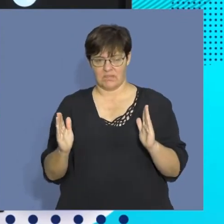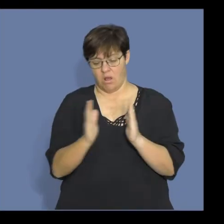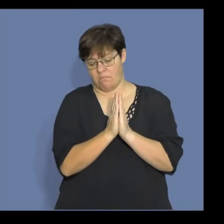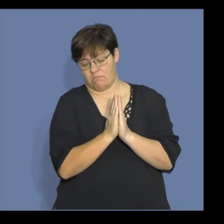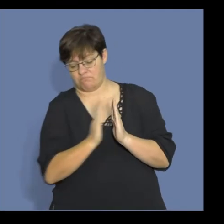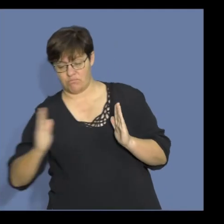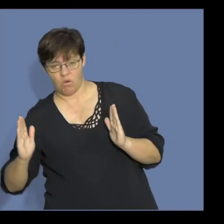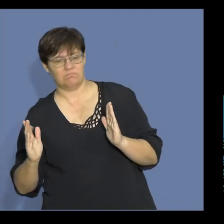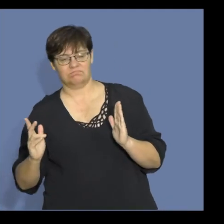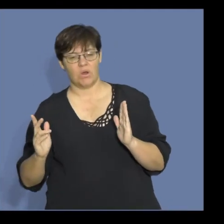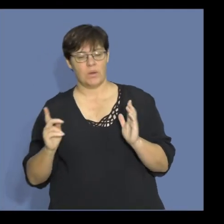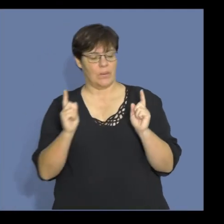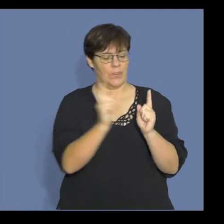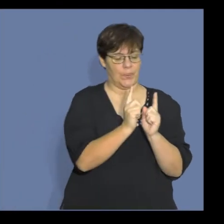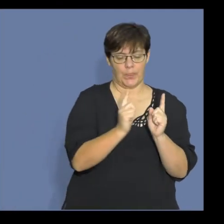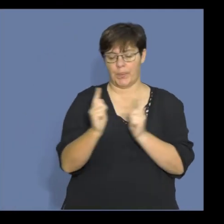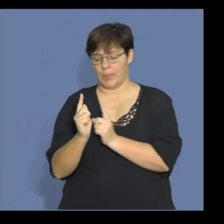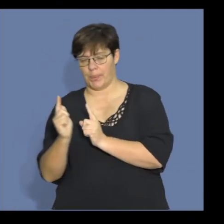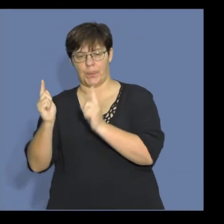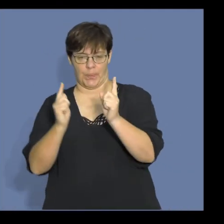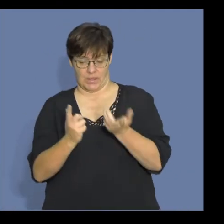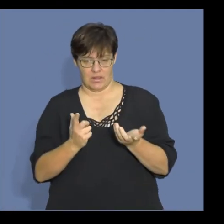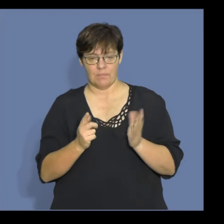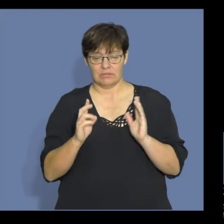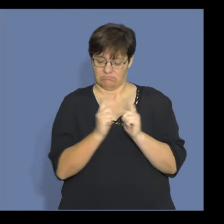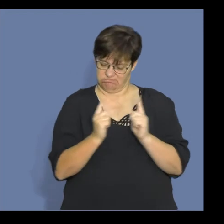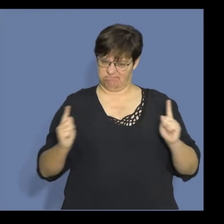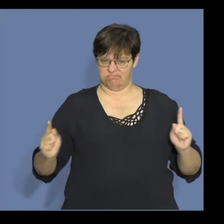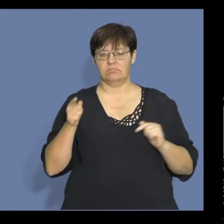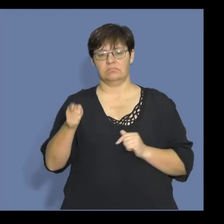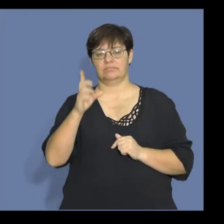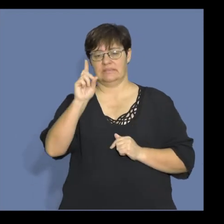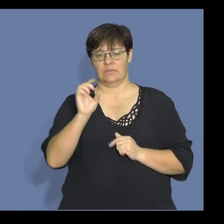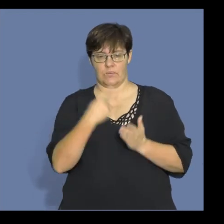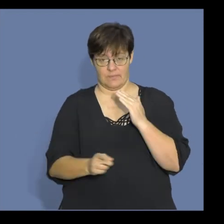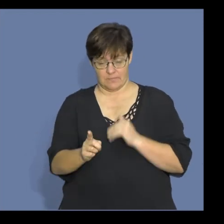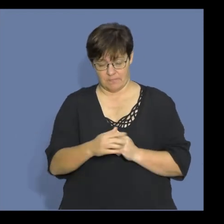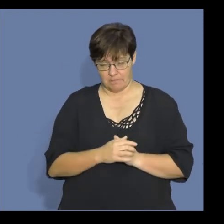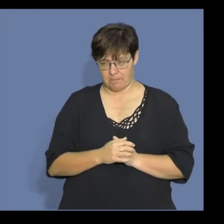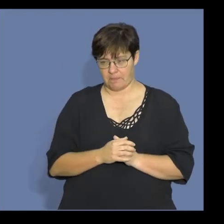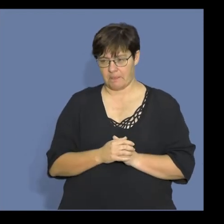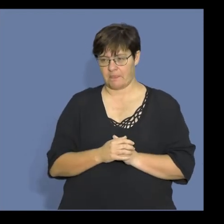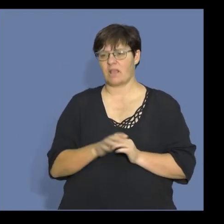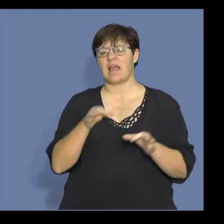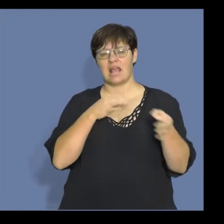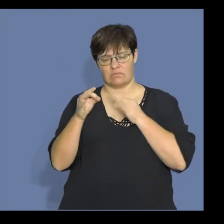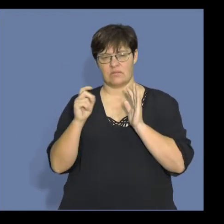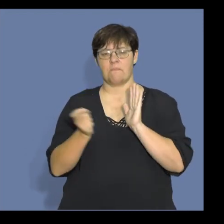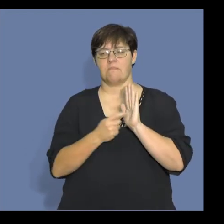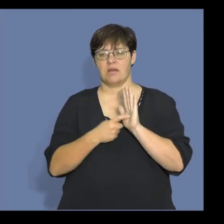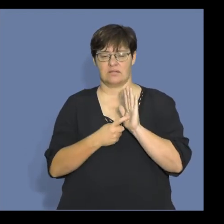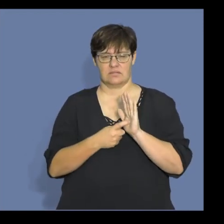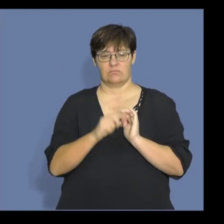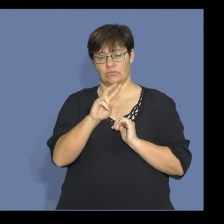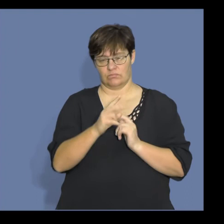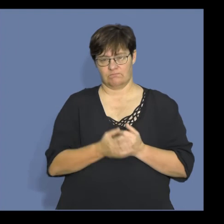over such a broad pH range. The others are much smaller, and that can be determined by the length of that line. So that would be an explanation that would earn